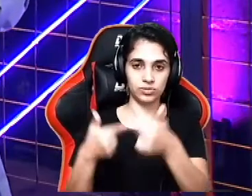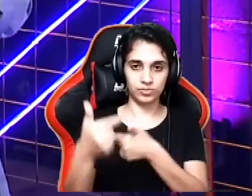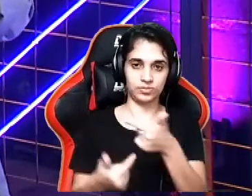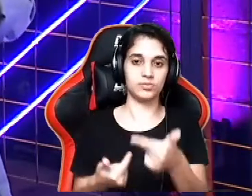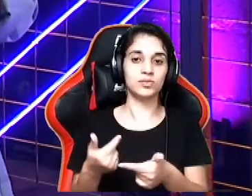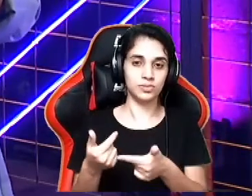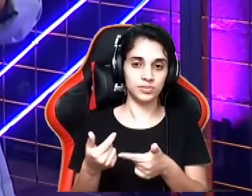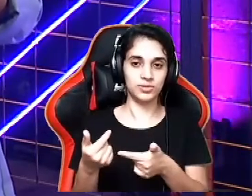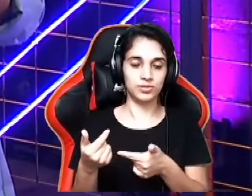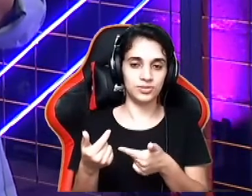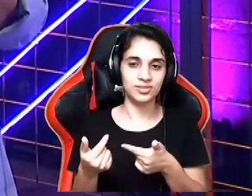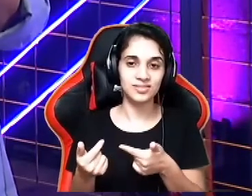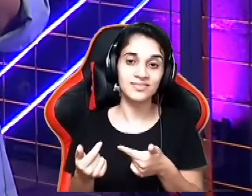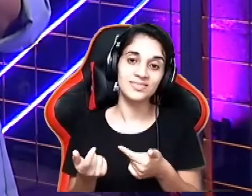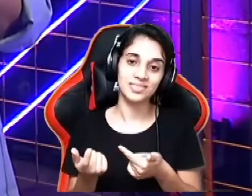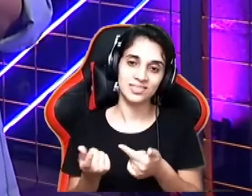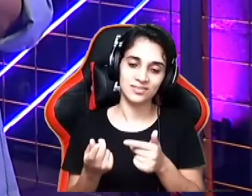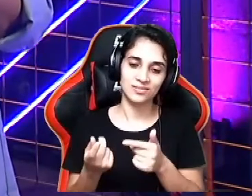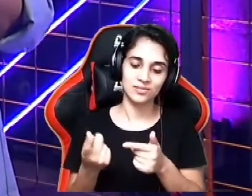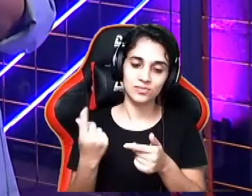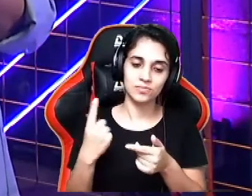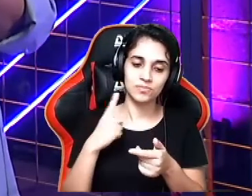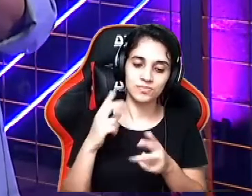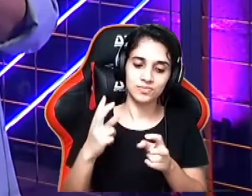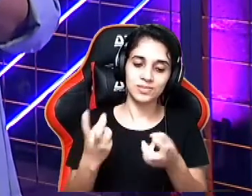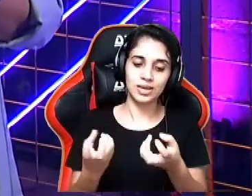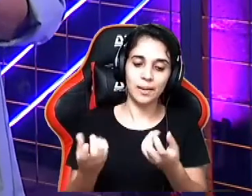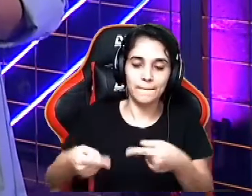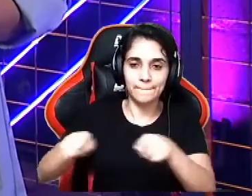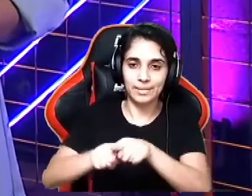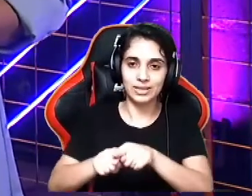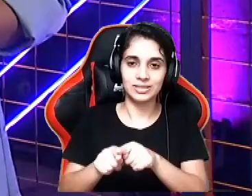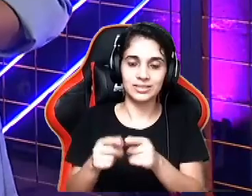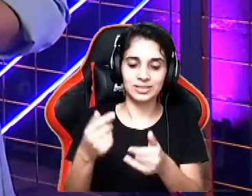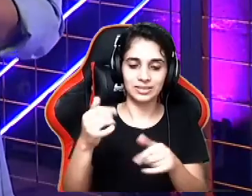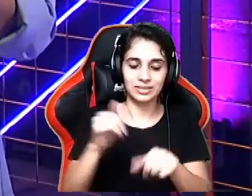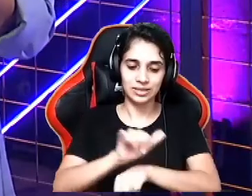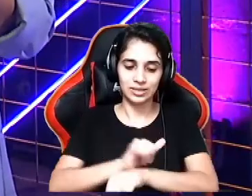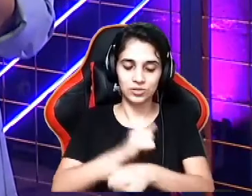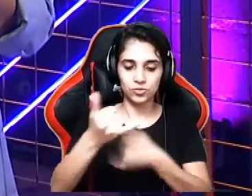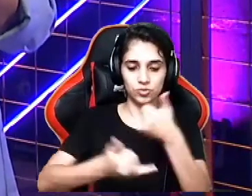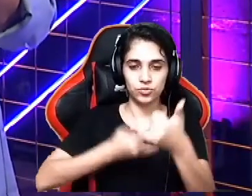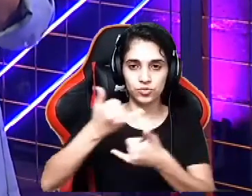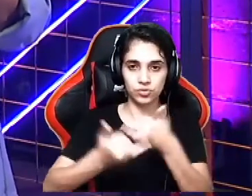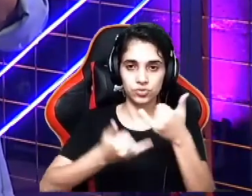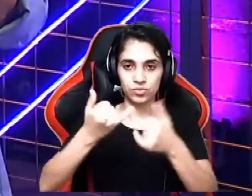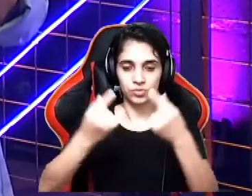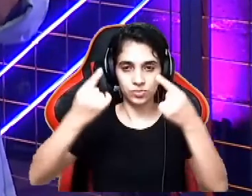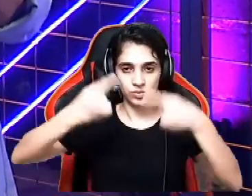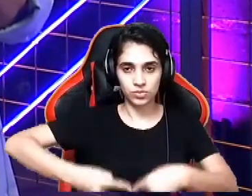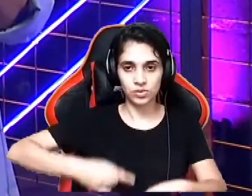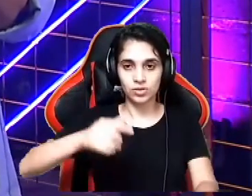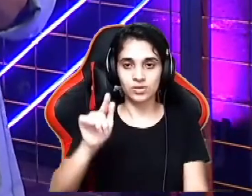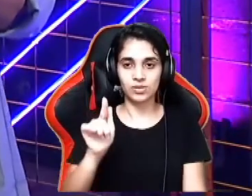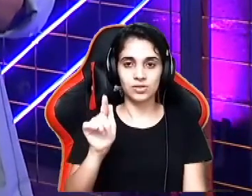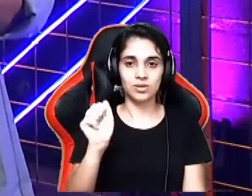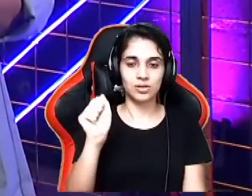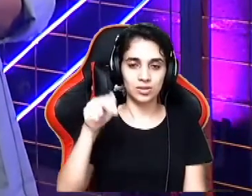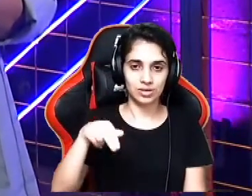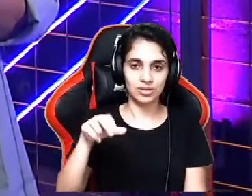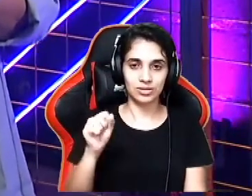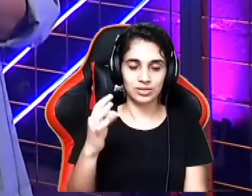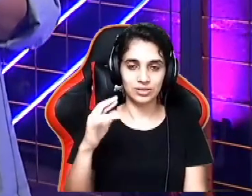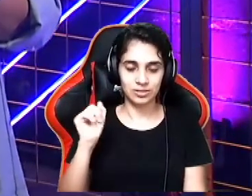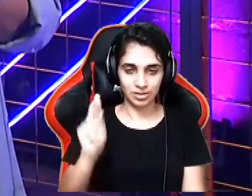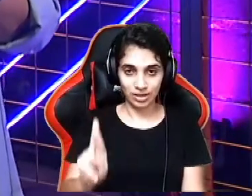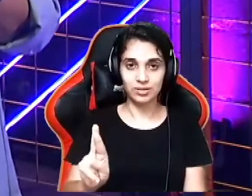and relationship manager of Monomyto Studio, talk about their strategic partnership for the competitive game Gunstars, with a